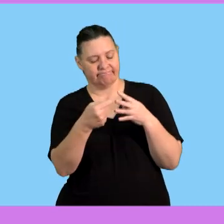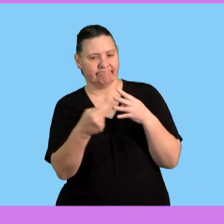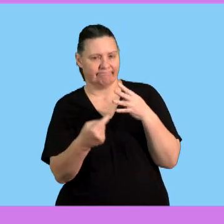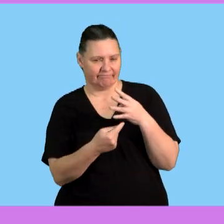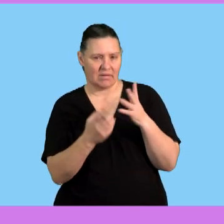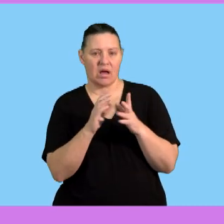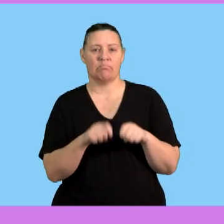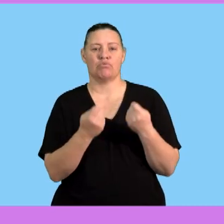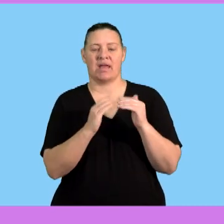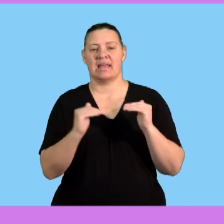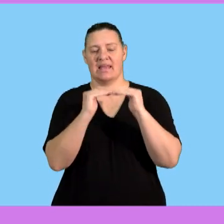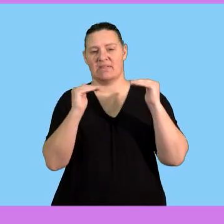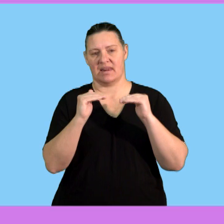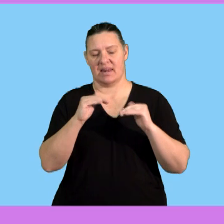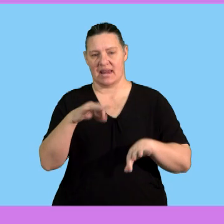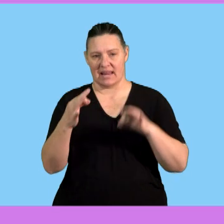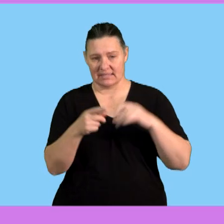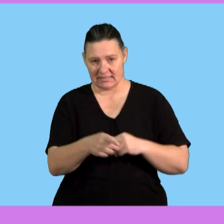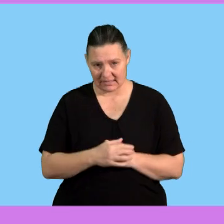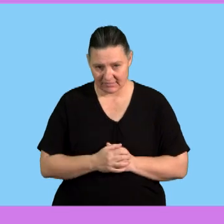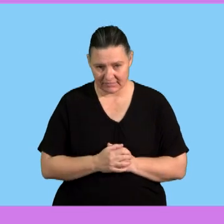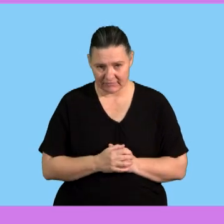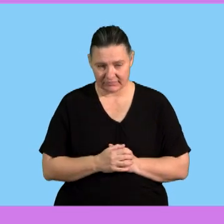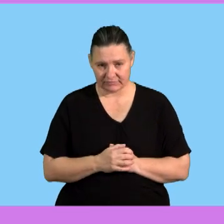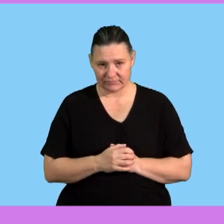of a break-even analysis.